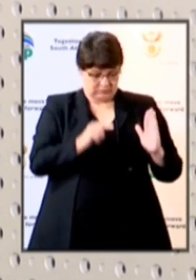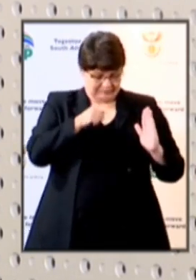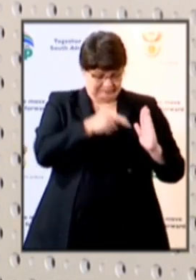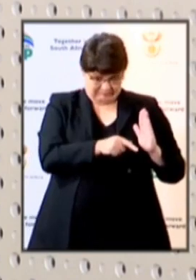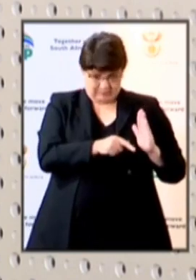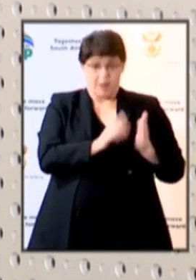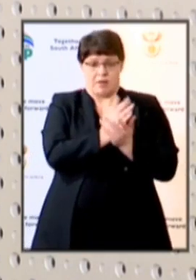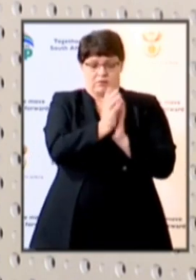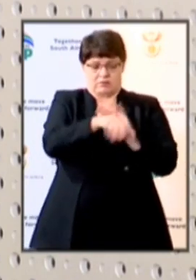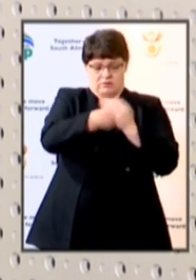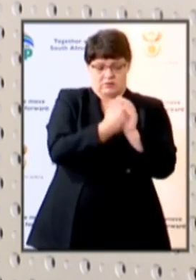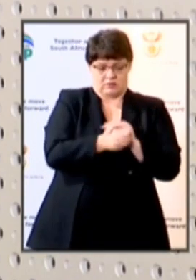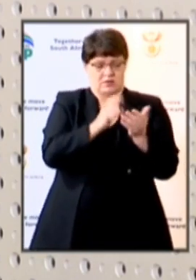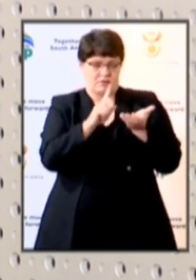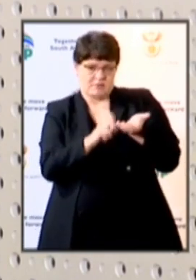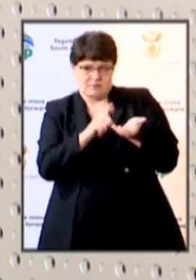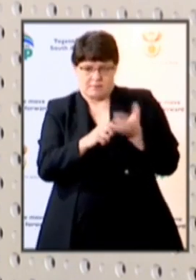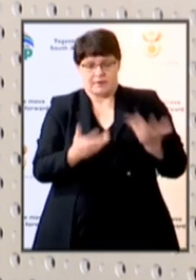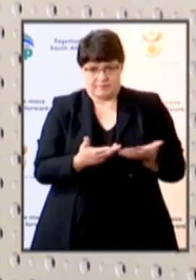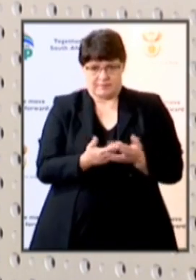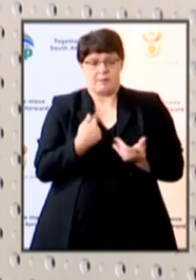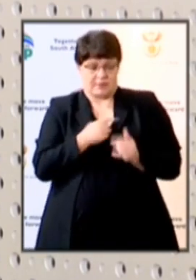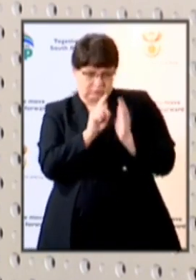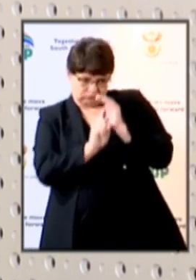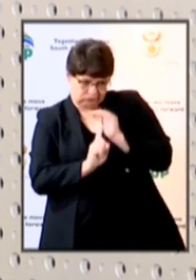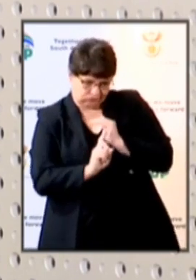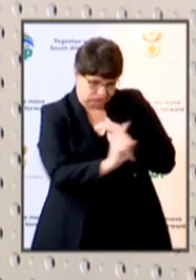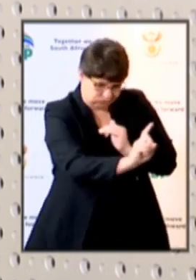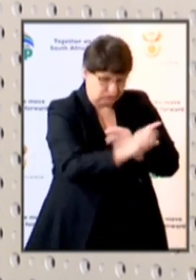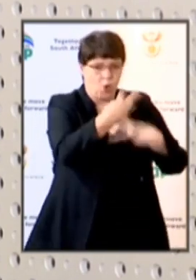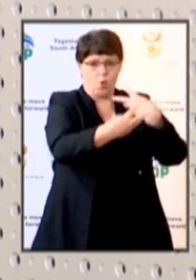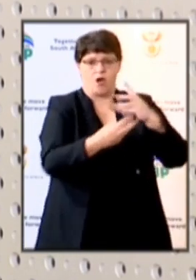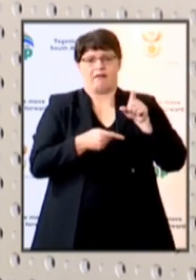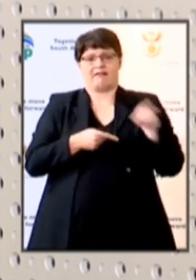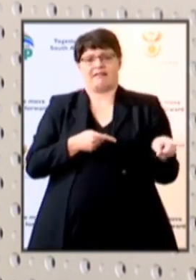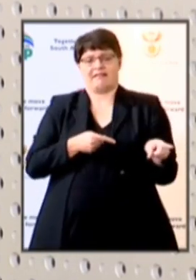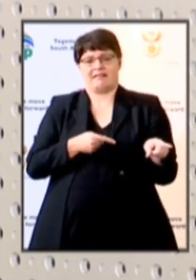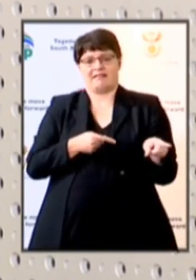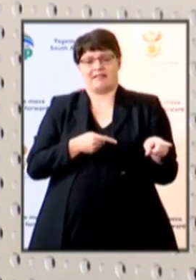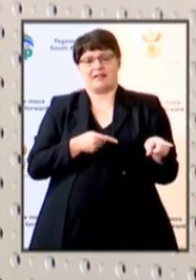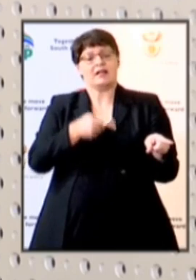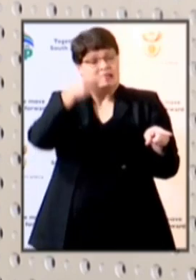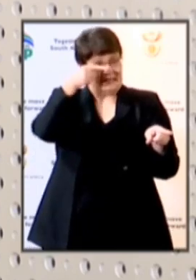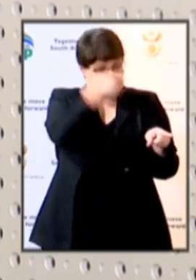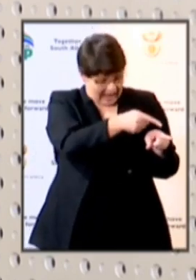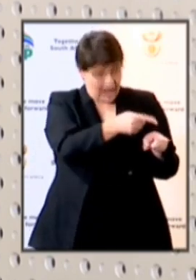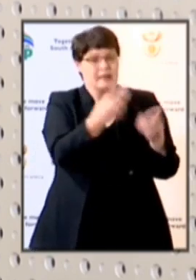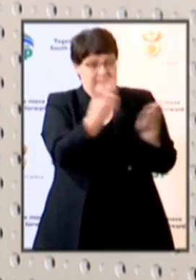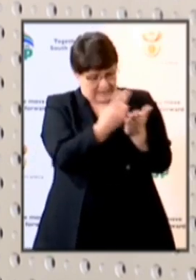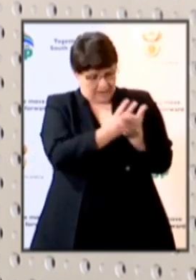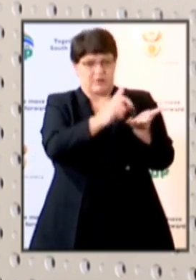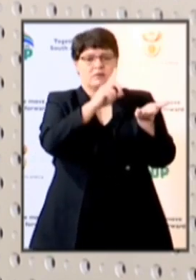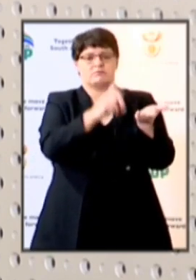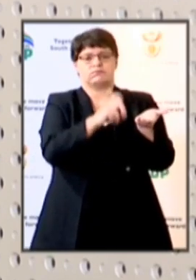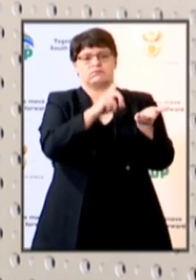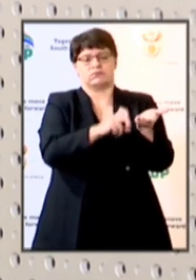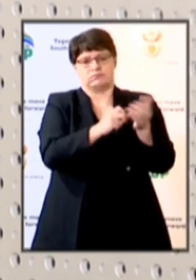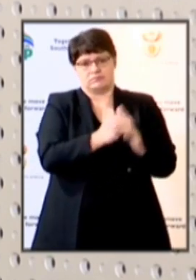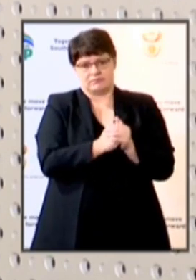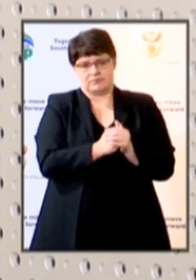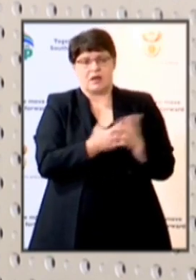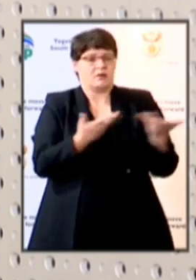time. When you go to work, you must sanitize. When you enter